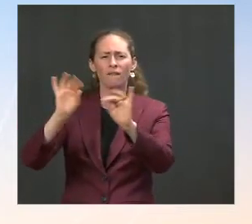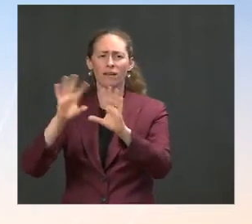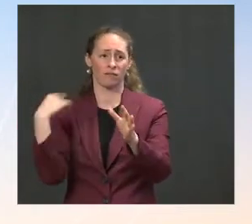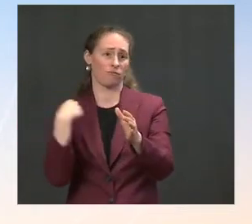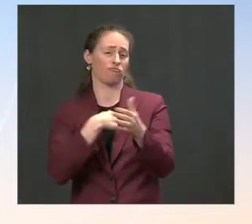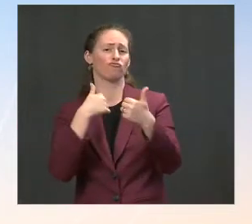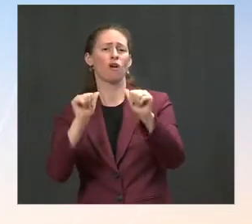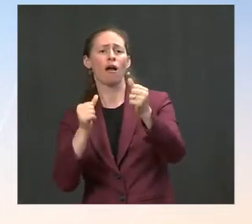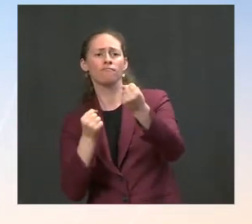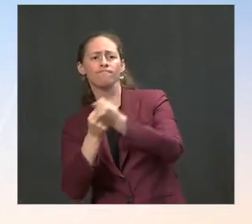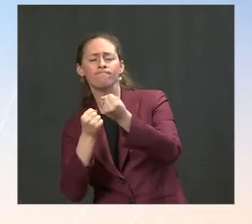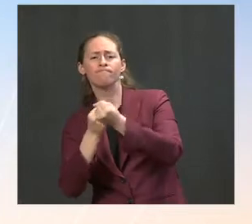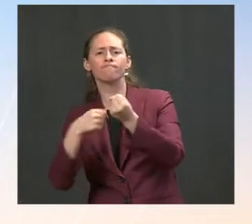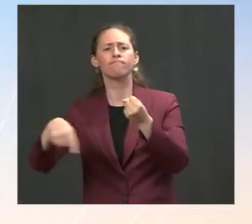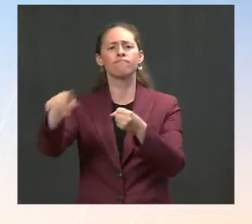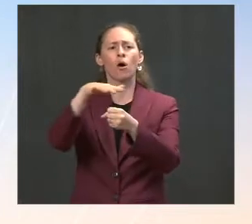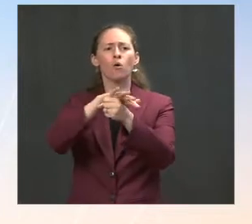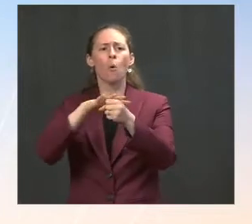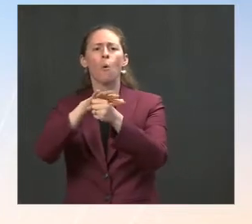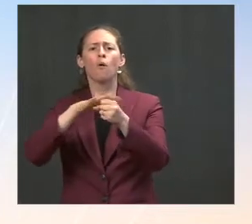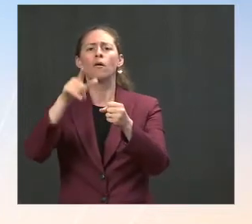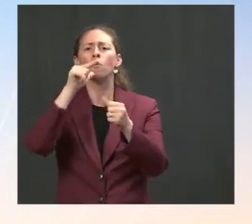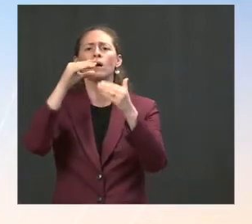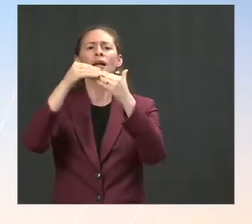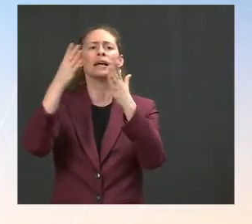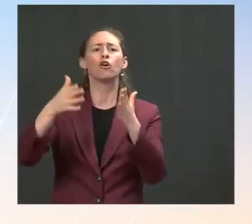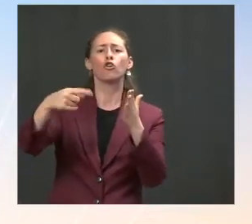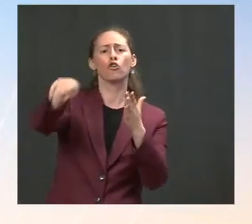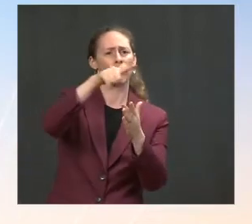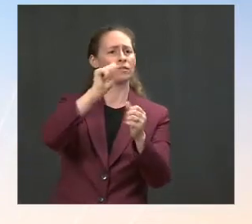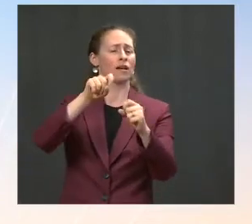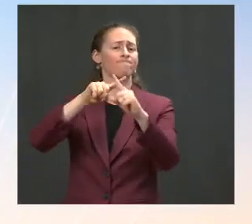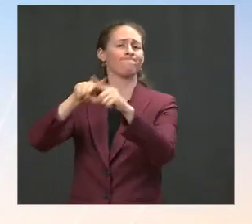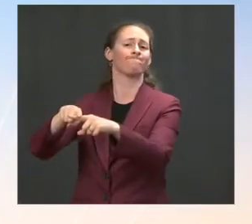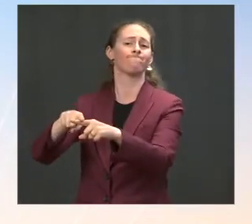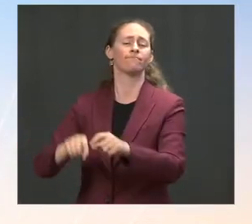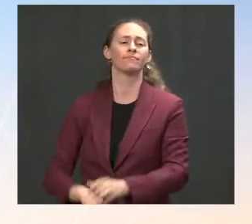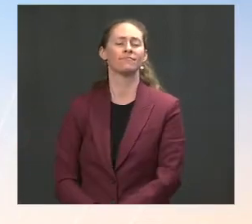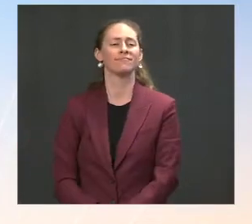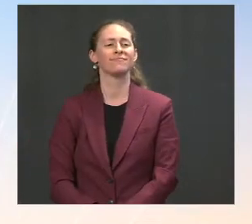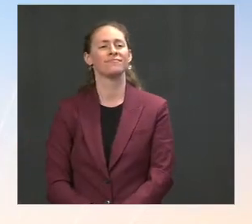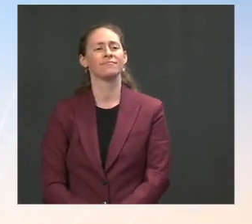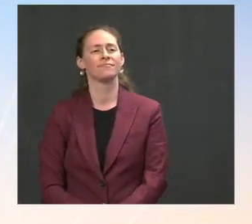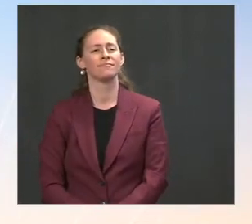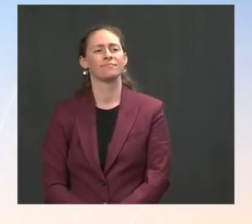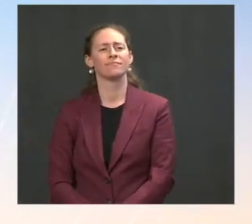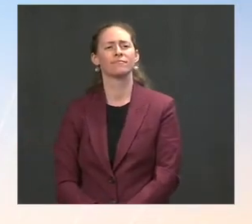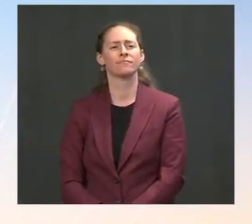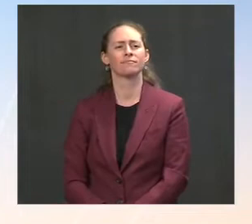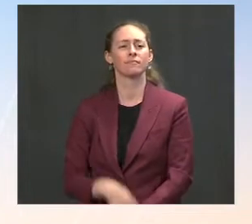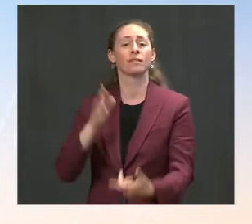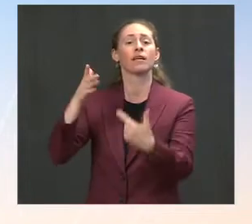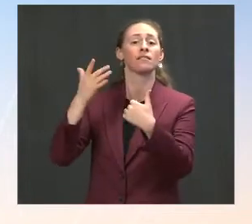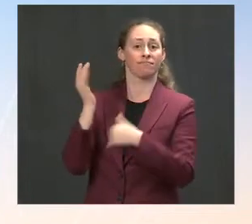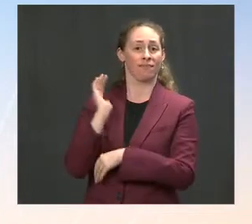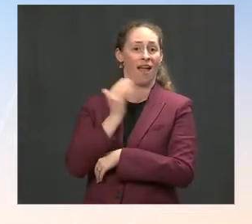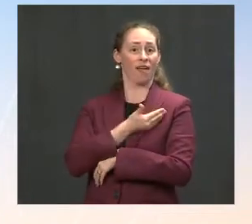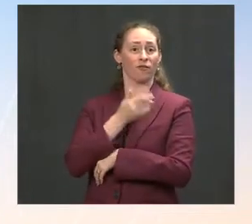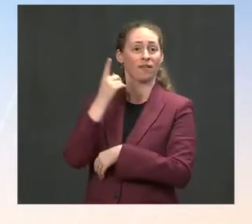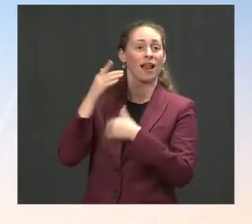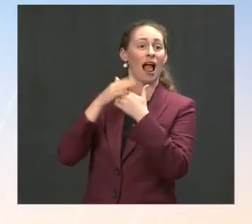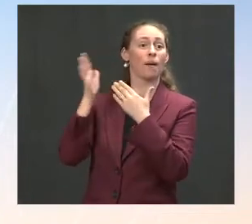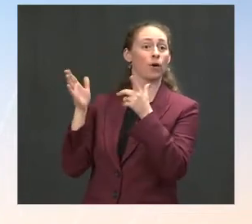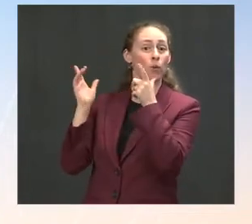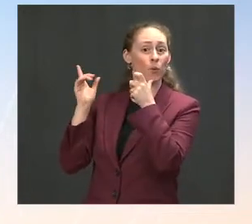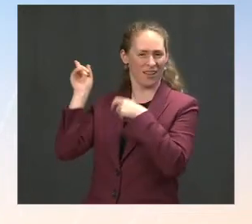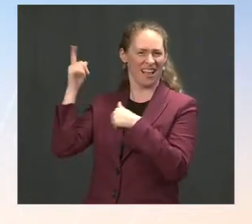officials and trusted voices to get the word out. And is there something to be learned from our neighbors to the north, Canada? They got a much slower start. They didn't have nearly